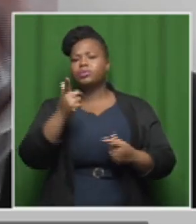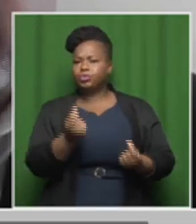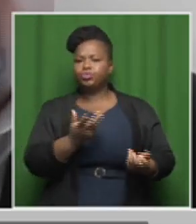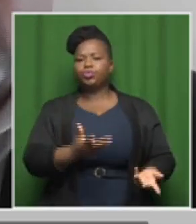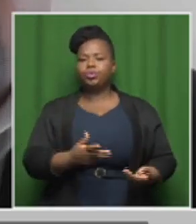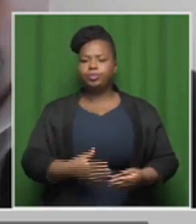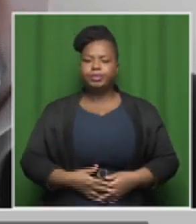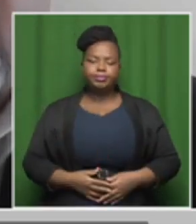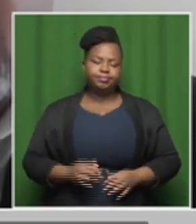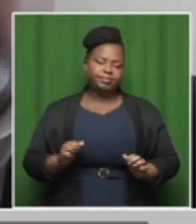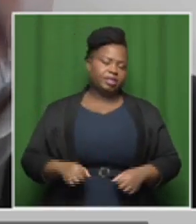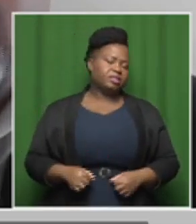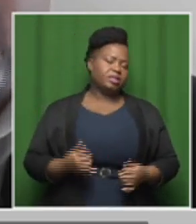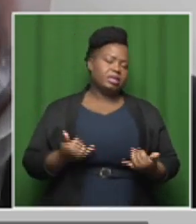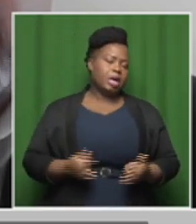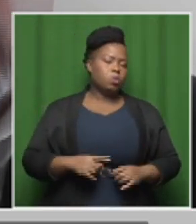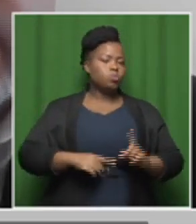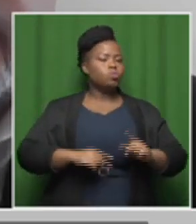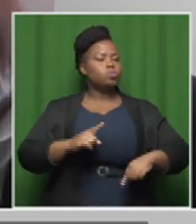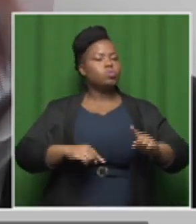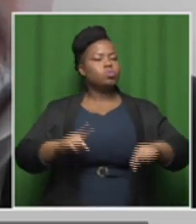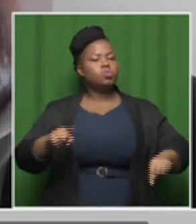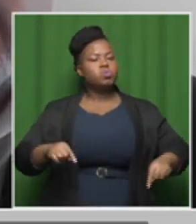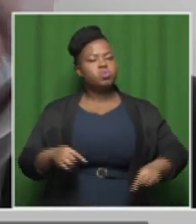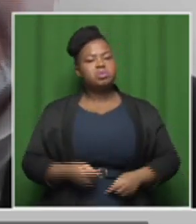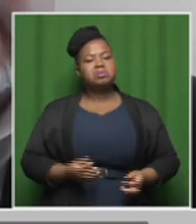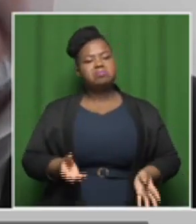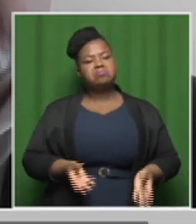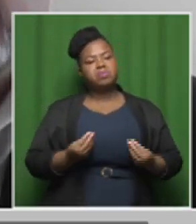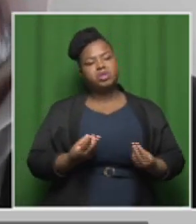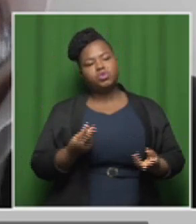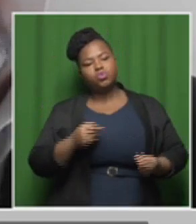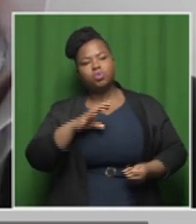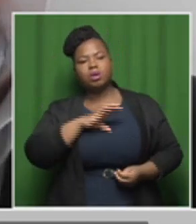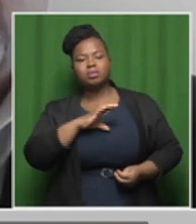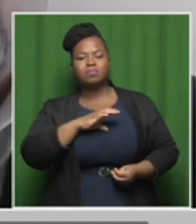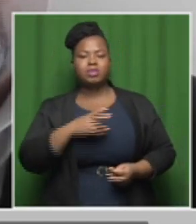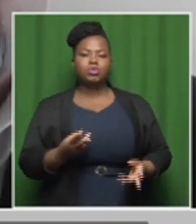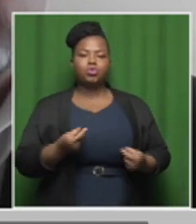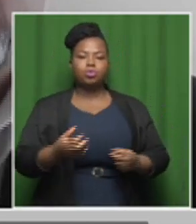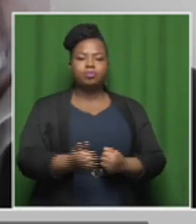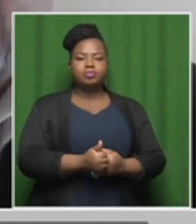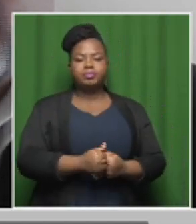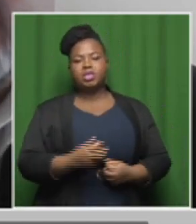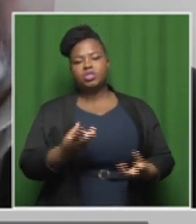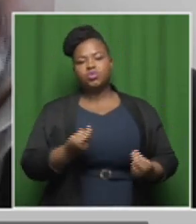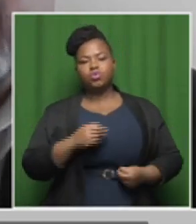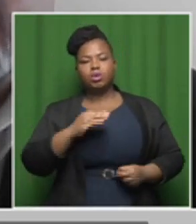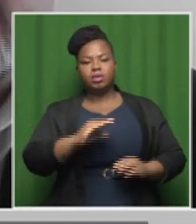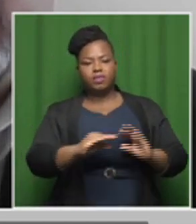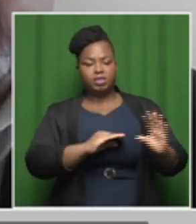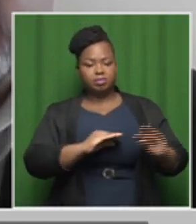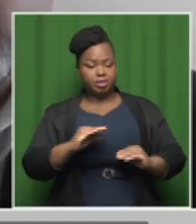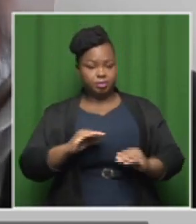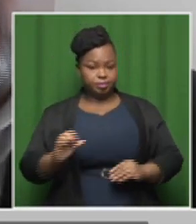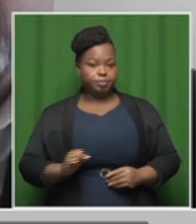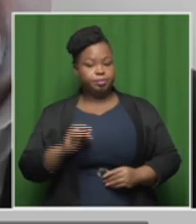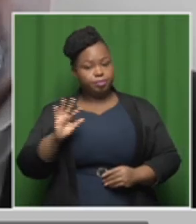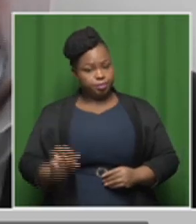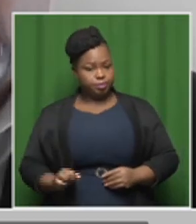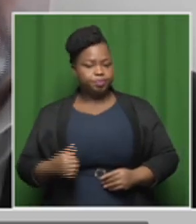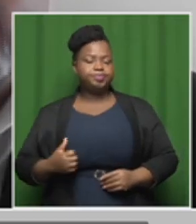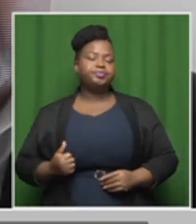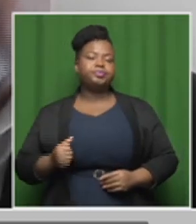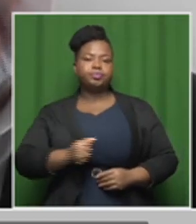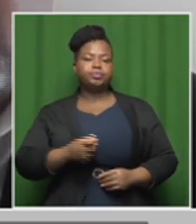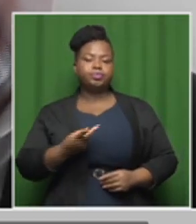everybody's diversifying. They're having to find new supply chains, new customers, new investment. I think South Africa has been a big